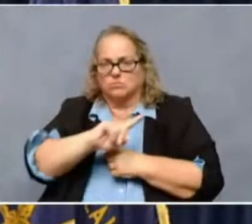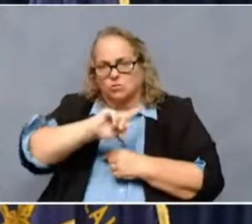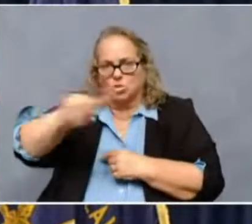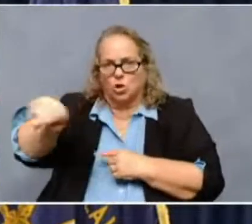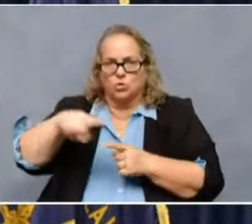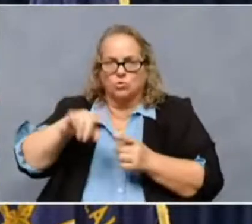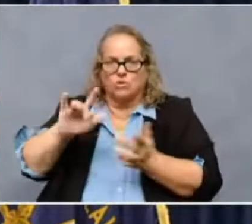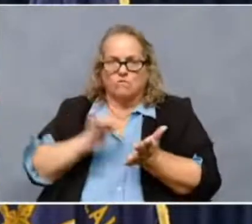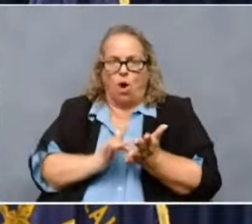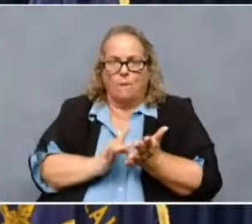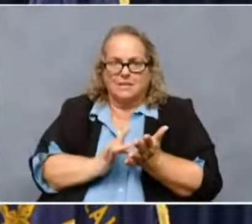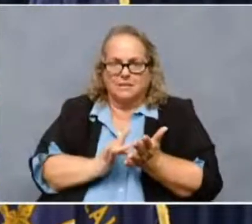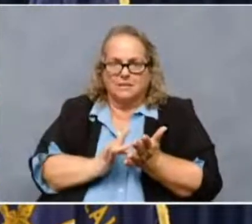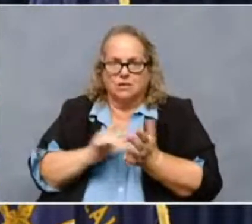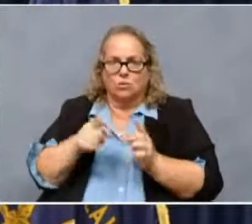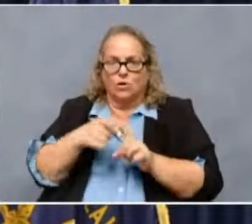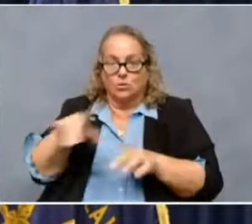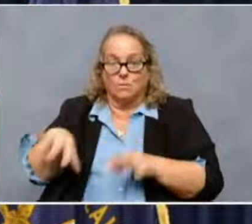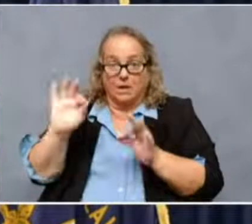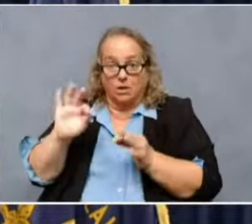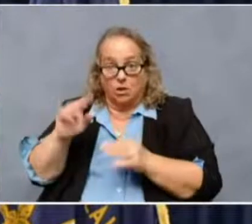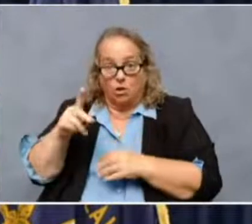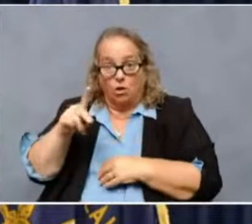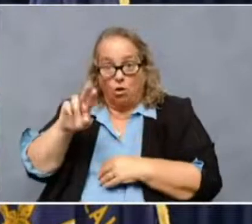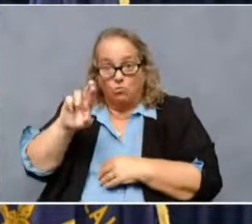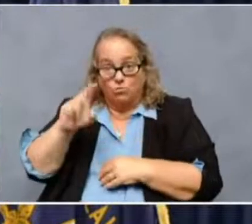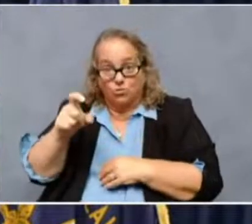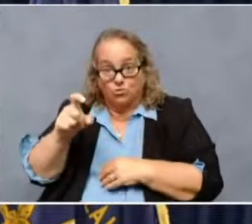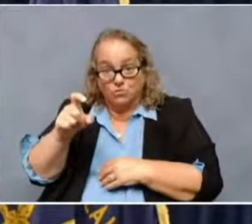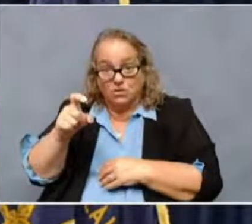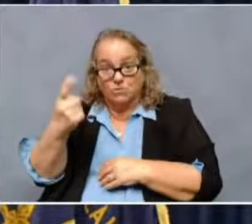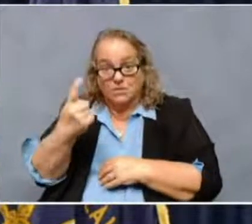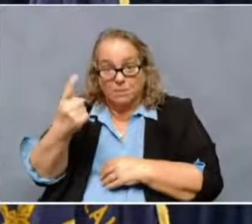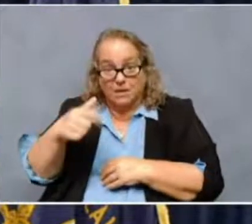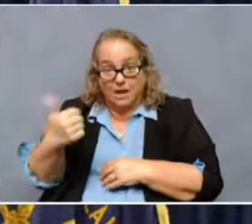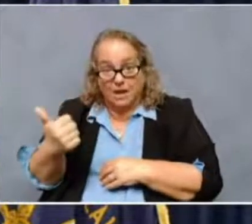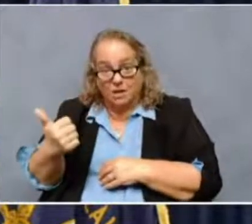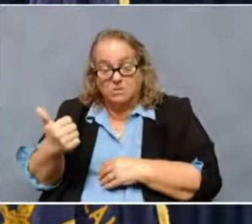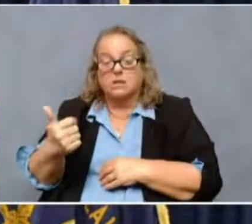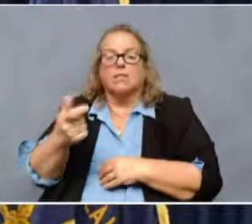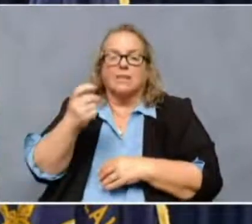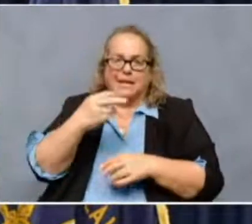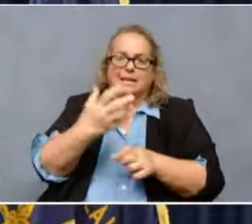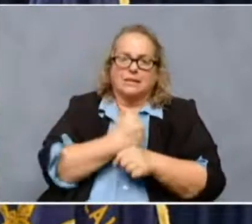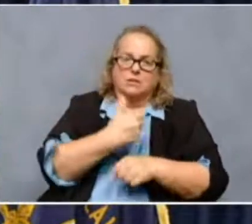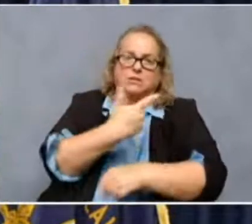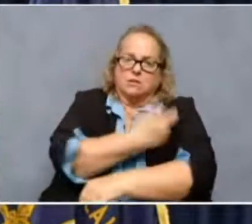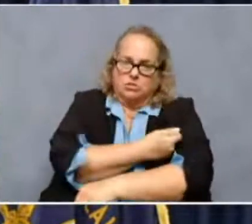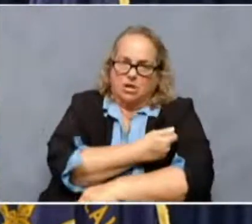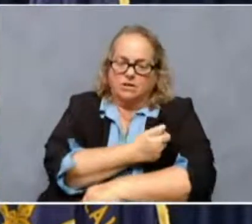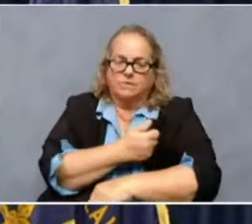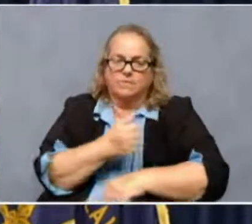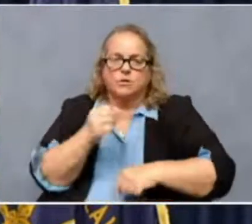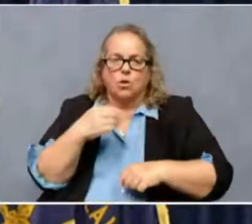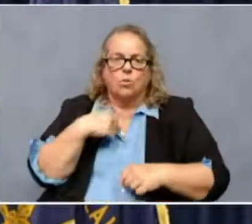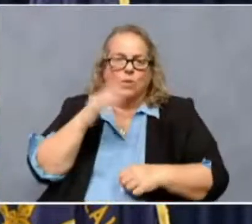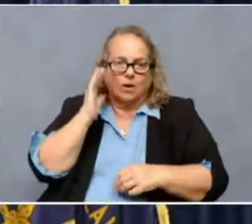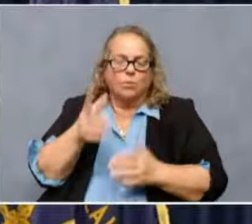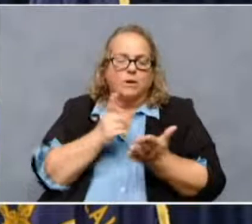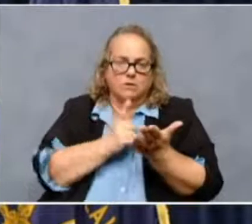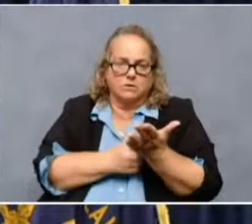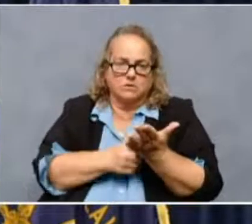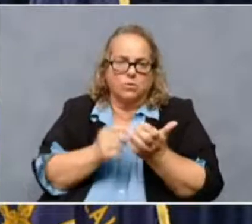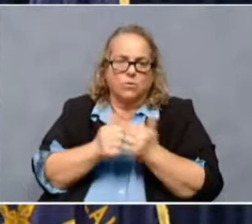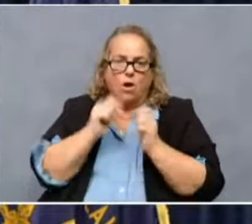when you're picking up the prescription for something else that I'm about to give you. We're certainly going to be talking with all of our